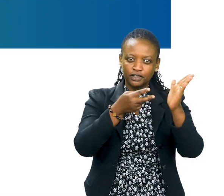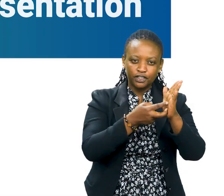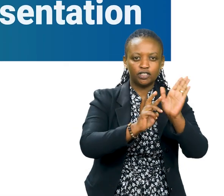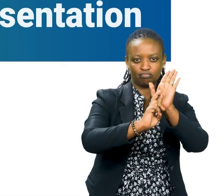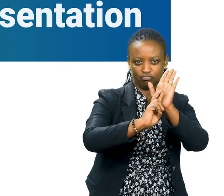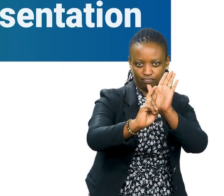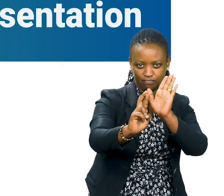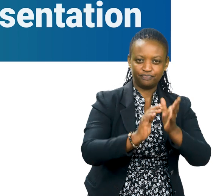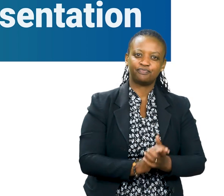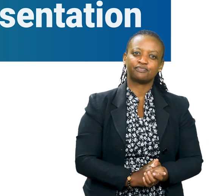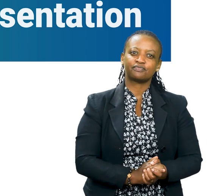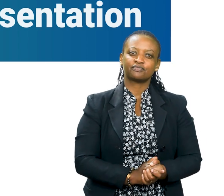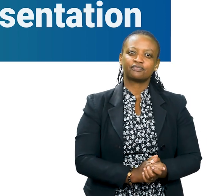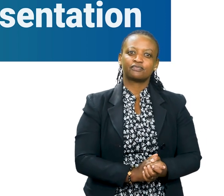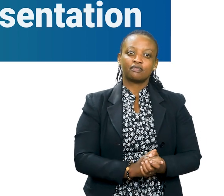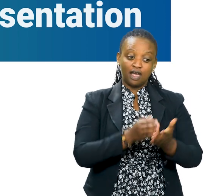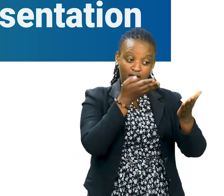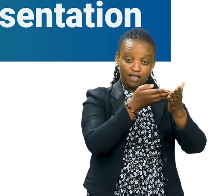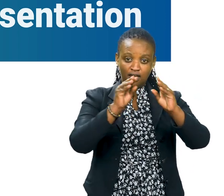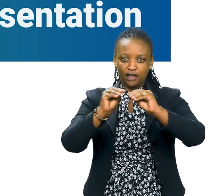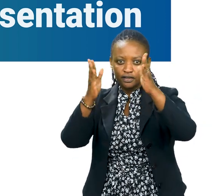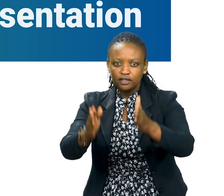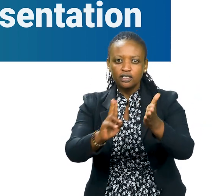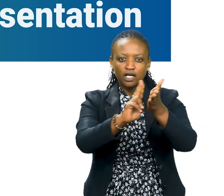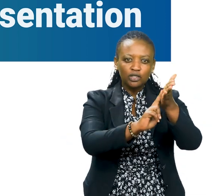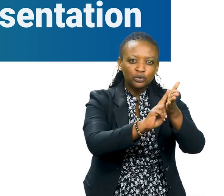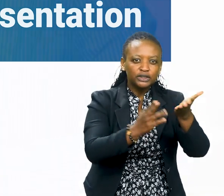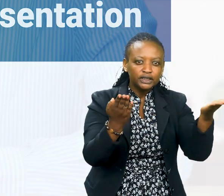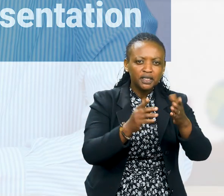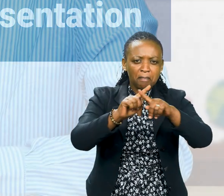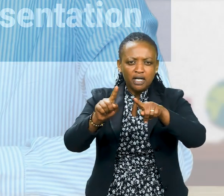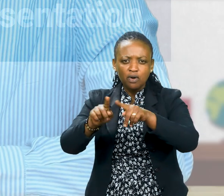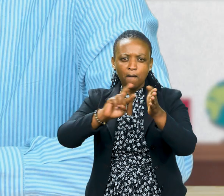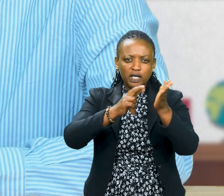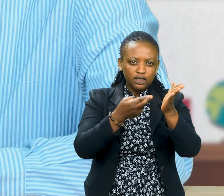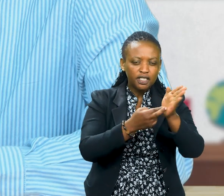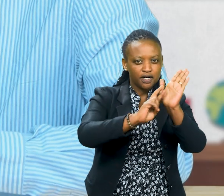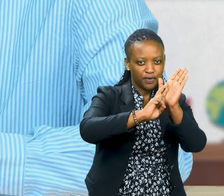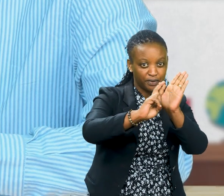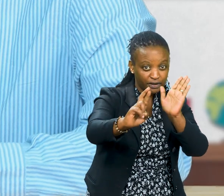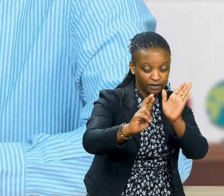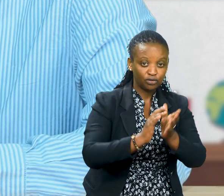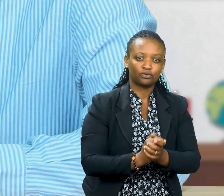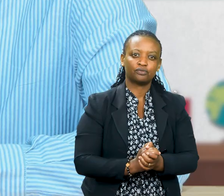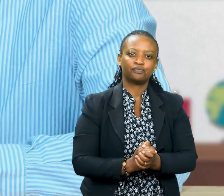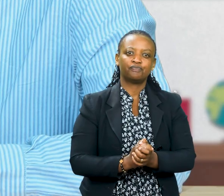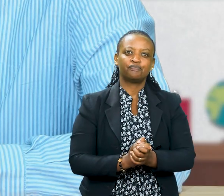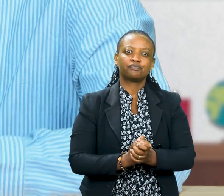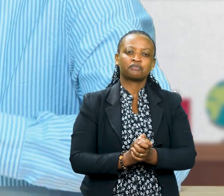multiple means of representation. Here, a teacher uses multiple means of